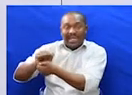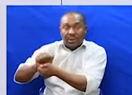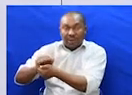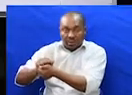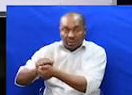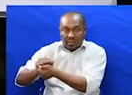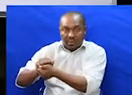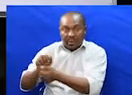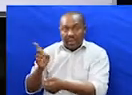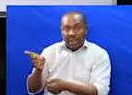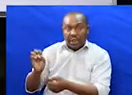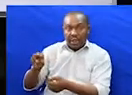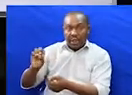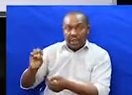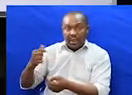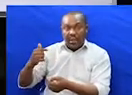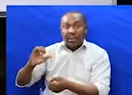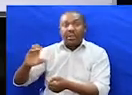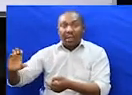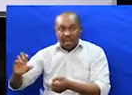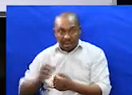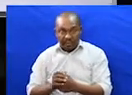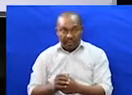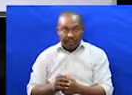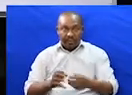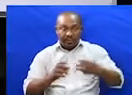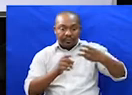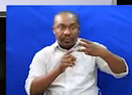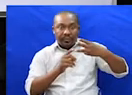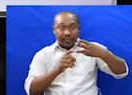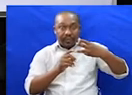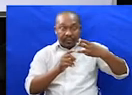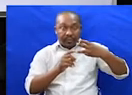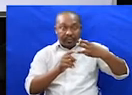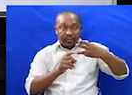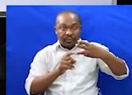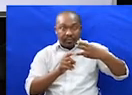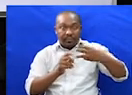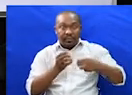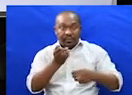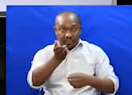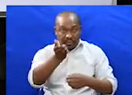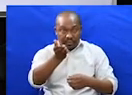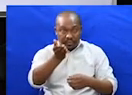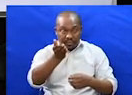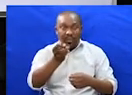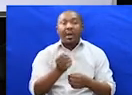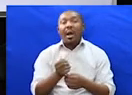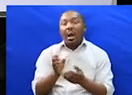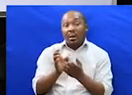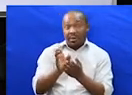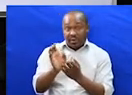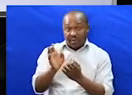materials. And lastly, C, my dear student, these are the